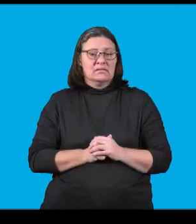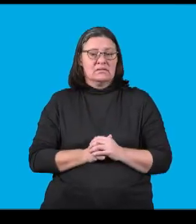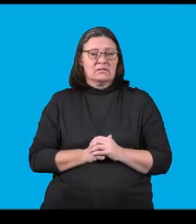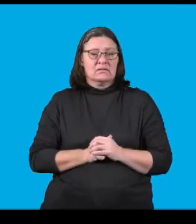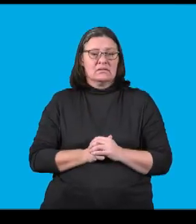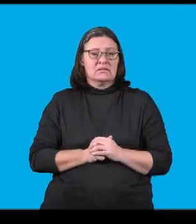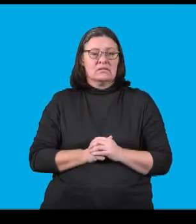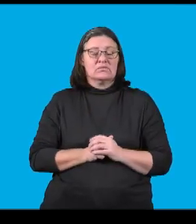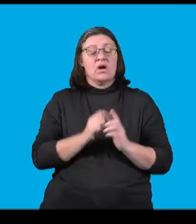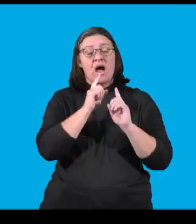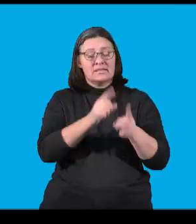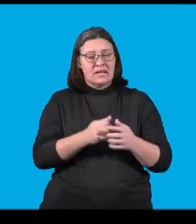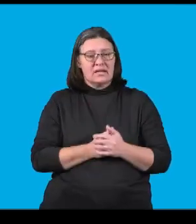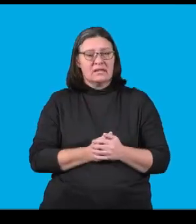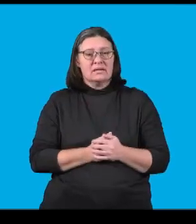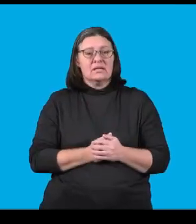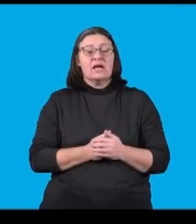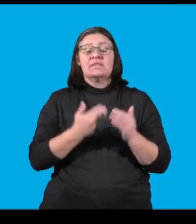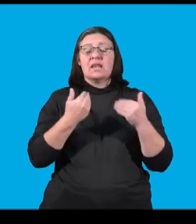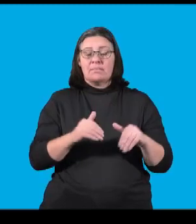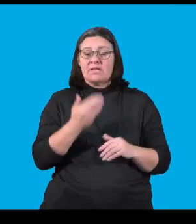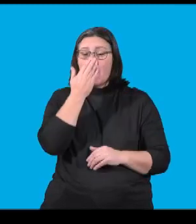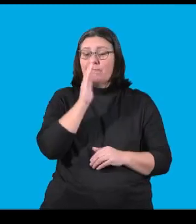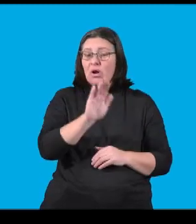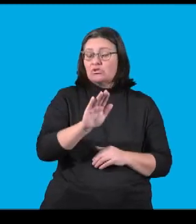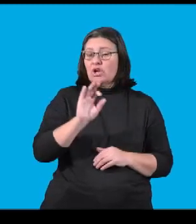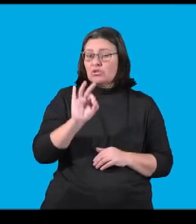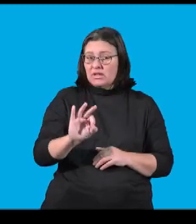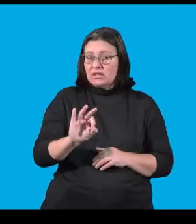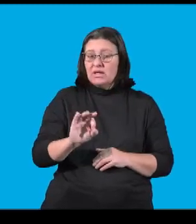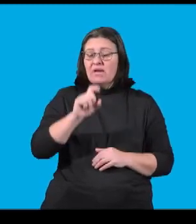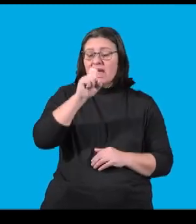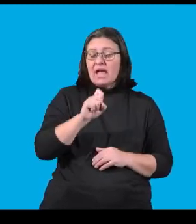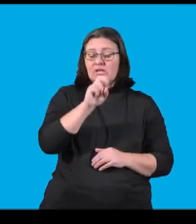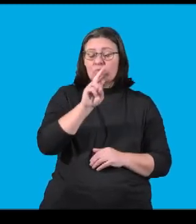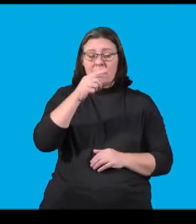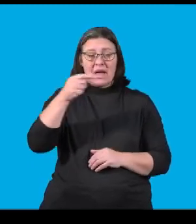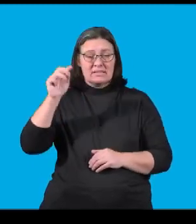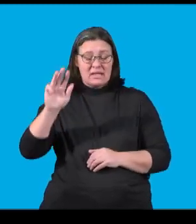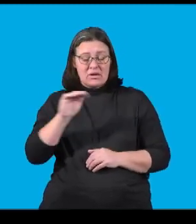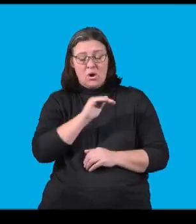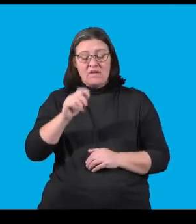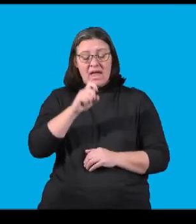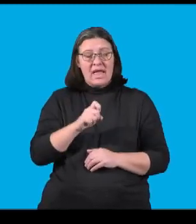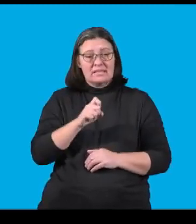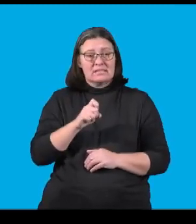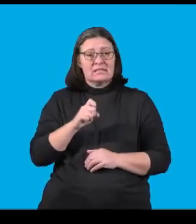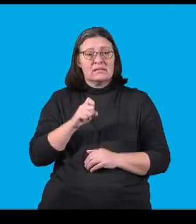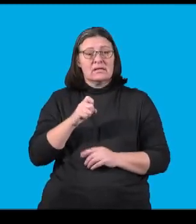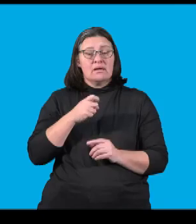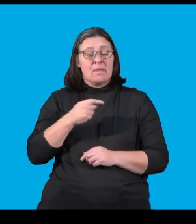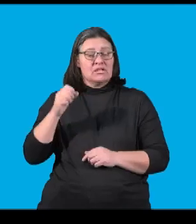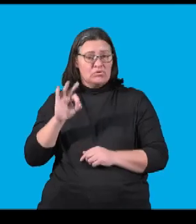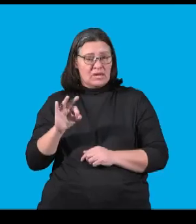6. Okay, so to answer the question, it says the limit as x approaches 3 of x squared minus 9 over x minus 3